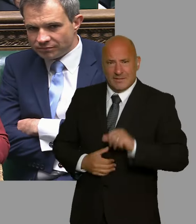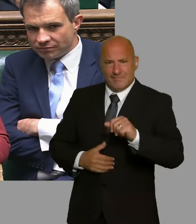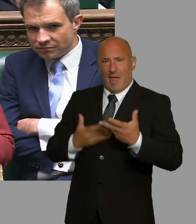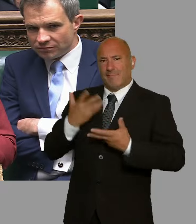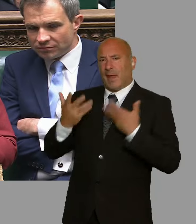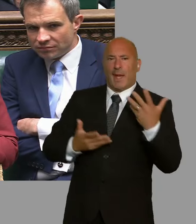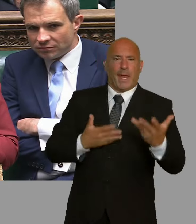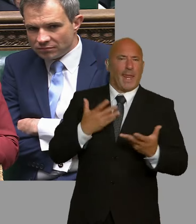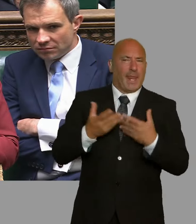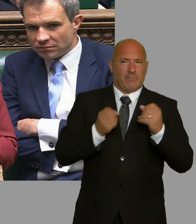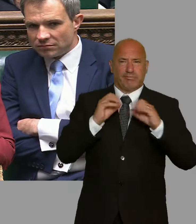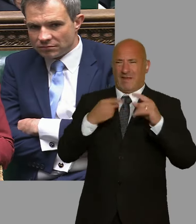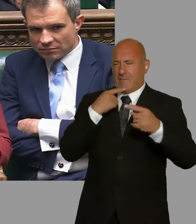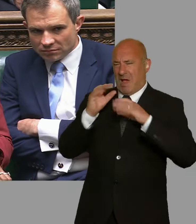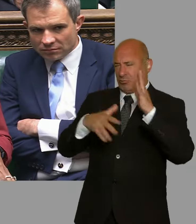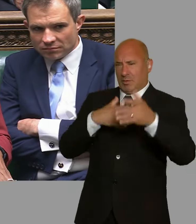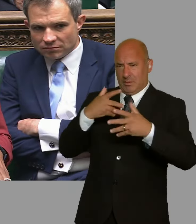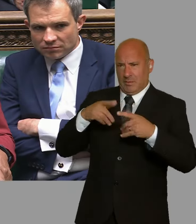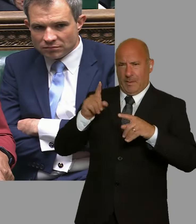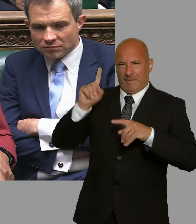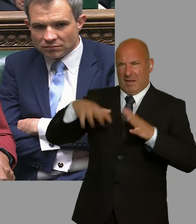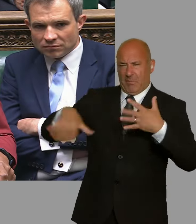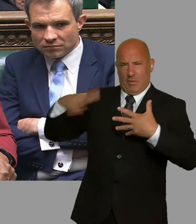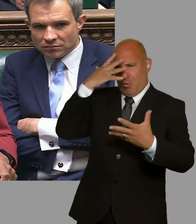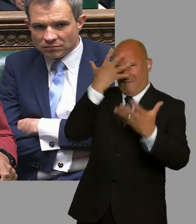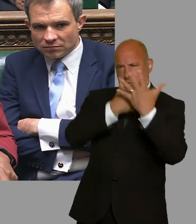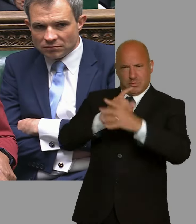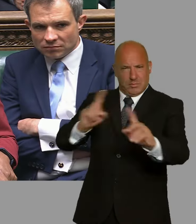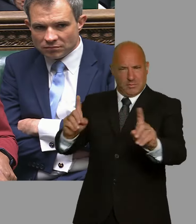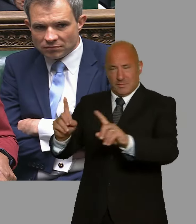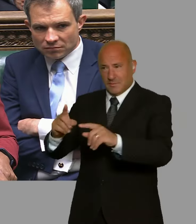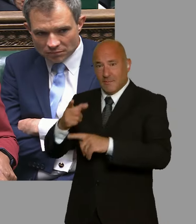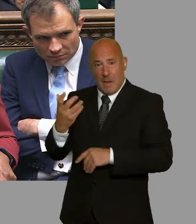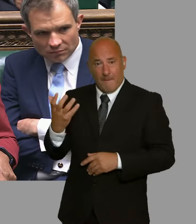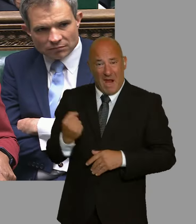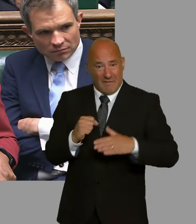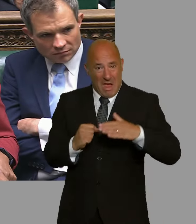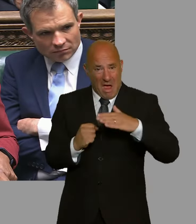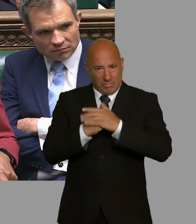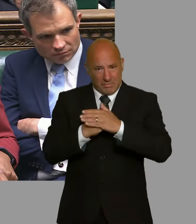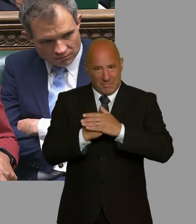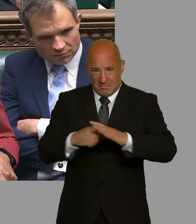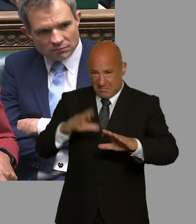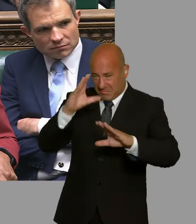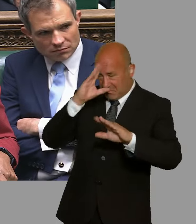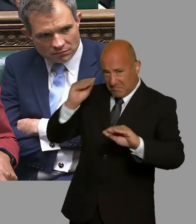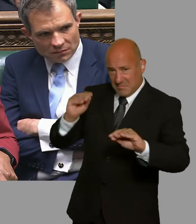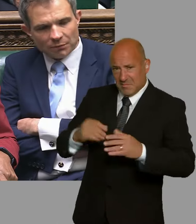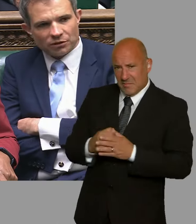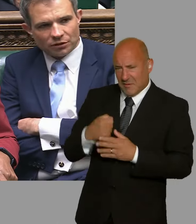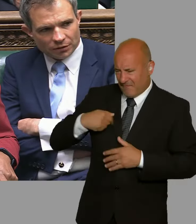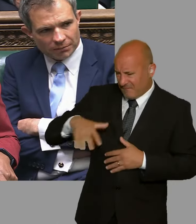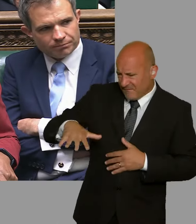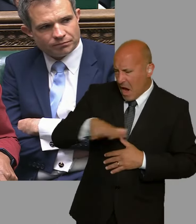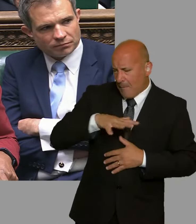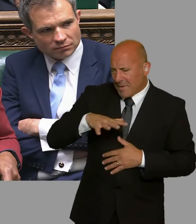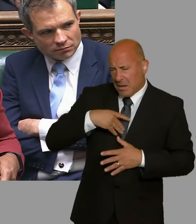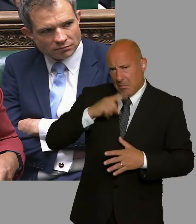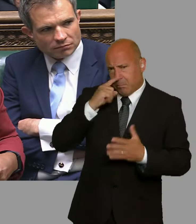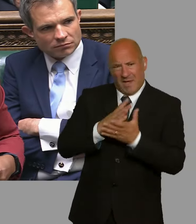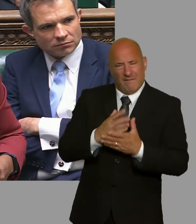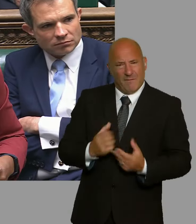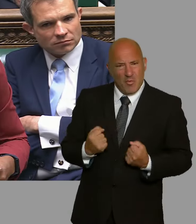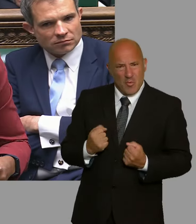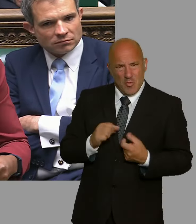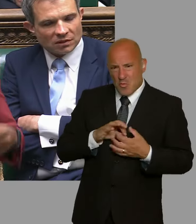side of the House, we believe that people on benefits should have to make the same choices on having children as everyone else. What